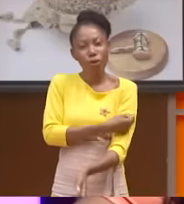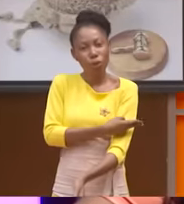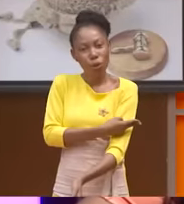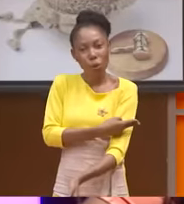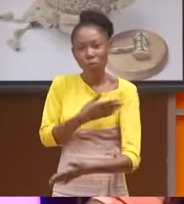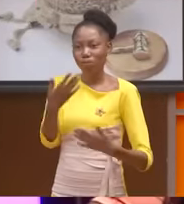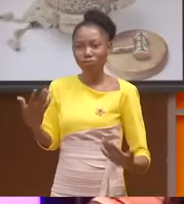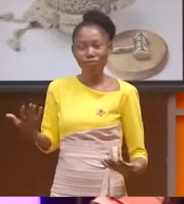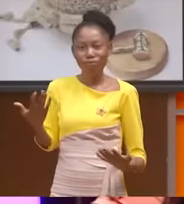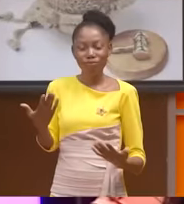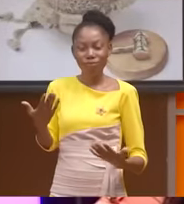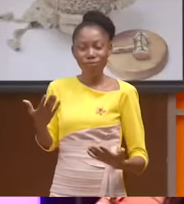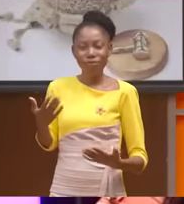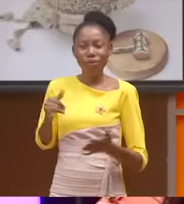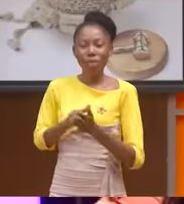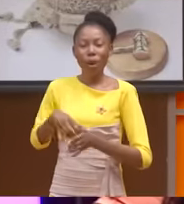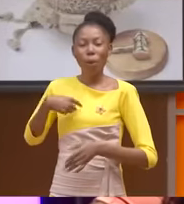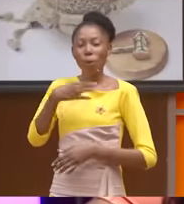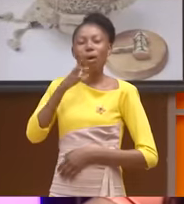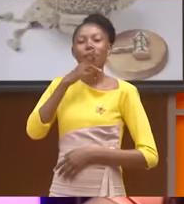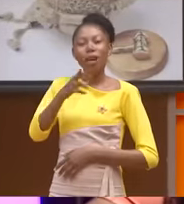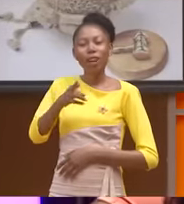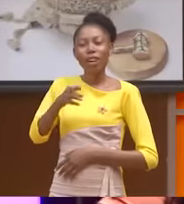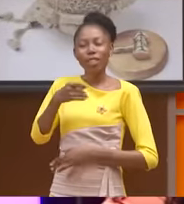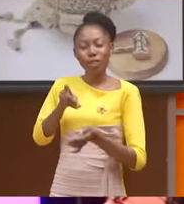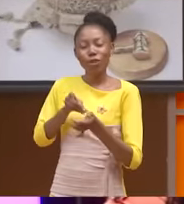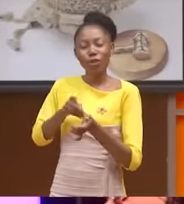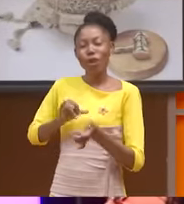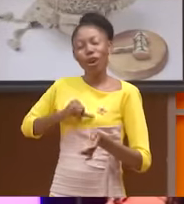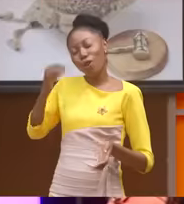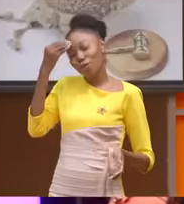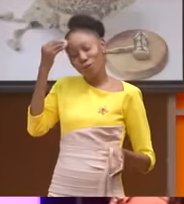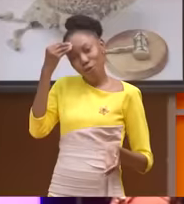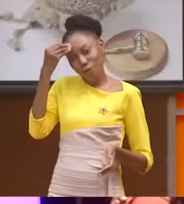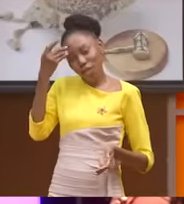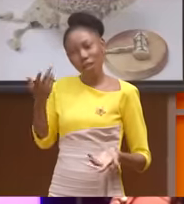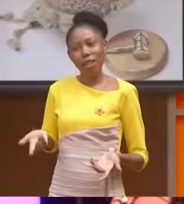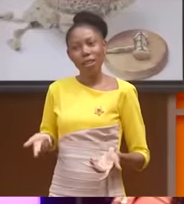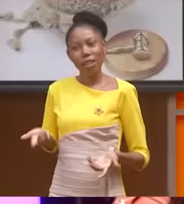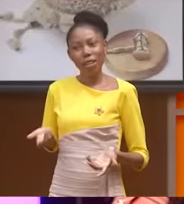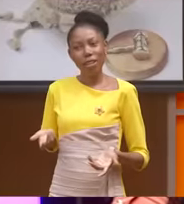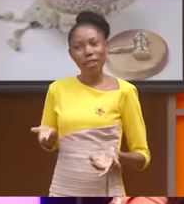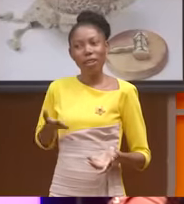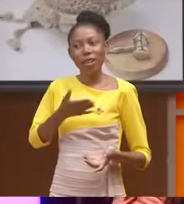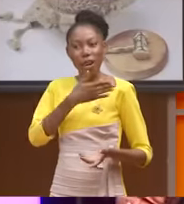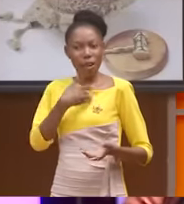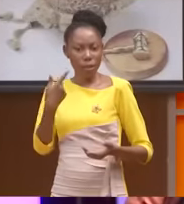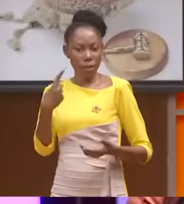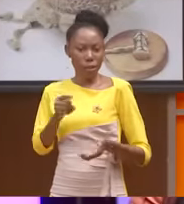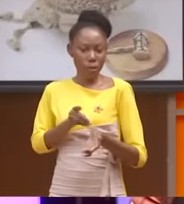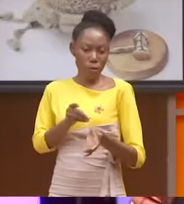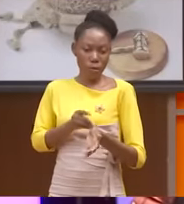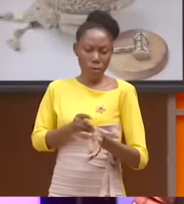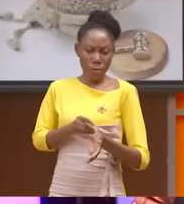she started running temperature. And I took her back to that place. The man gave her injection and billed me